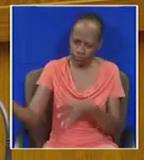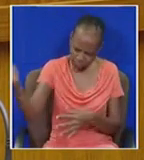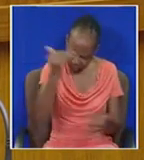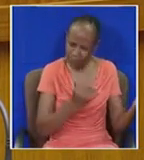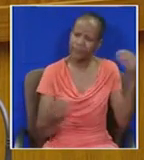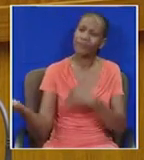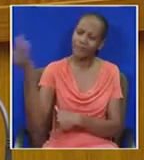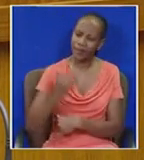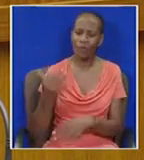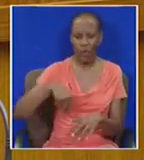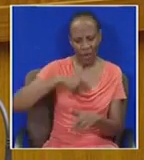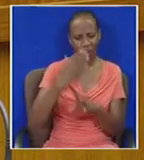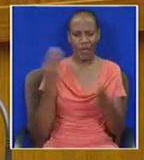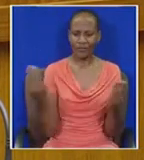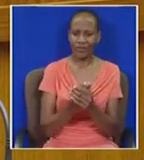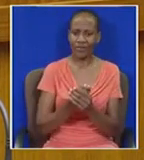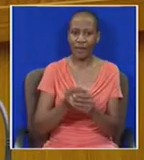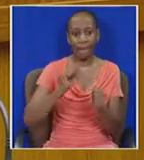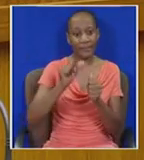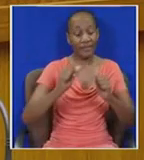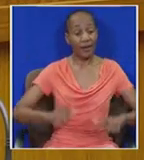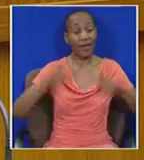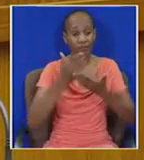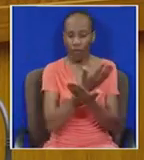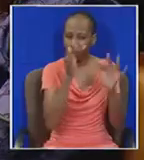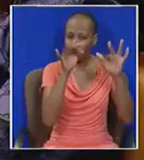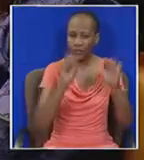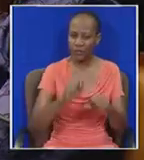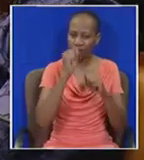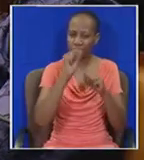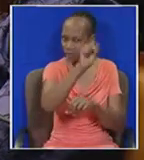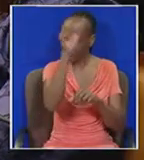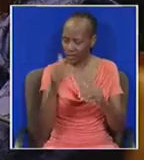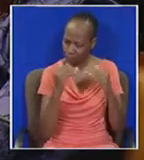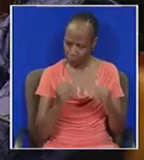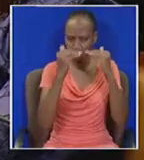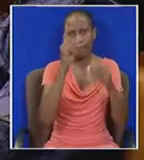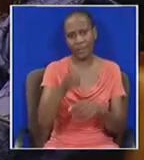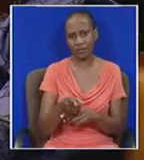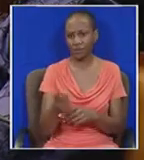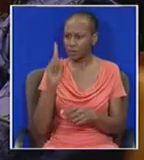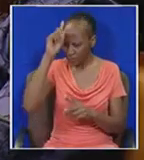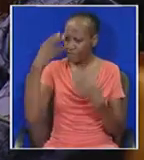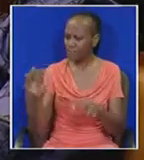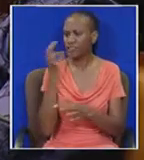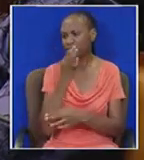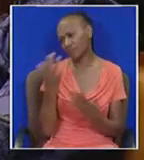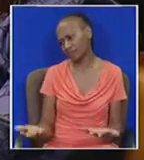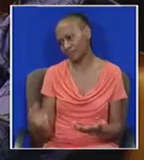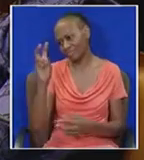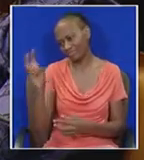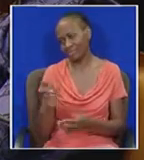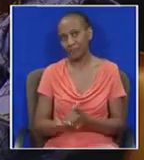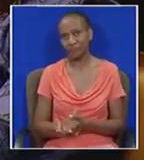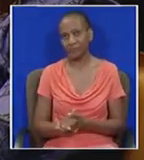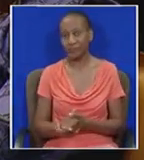in working for a better life for all South Africans. That's what Madiba said, I close quote. Thus, the task